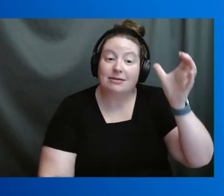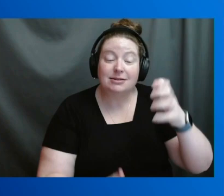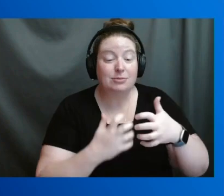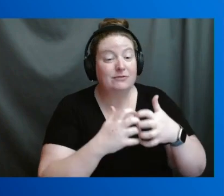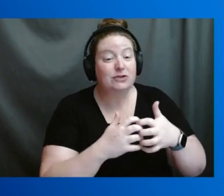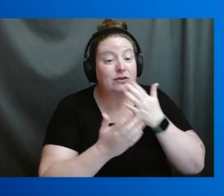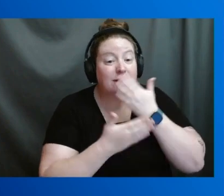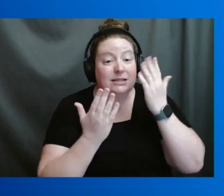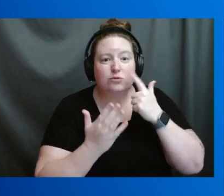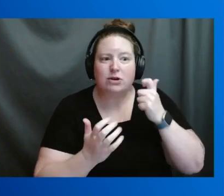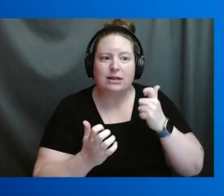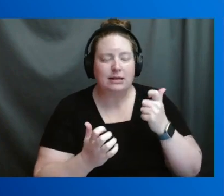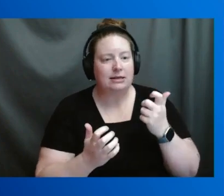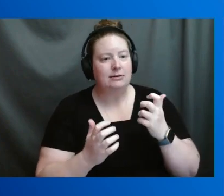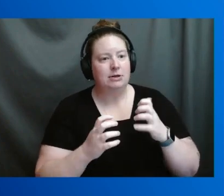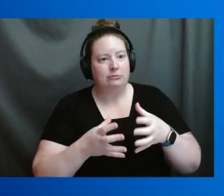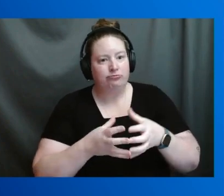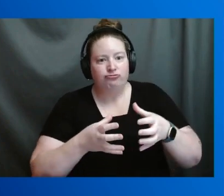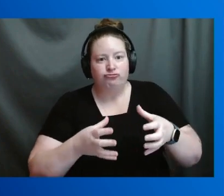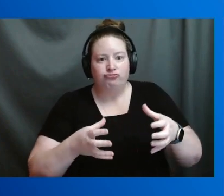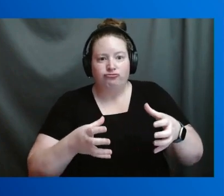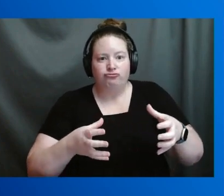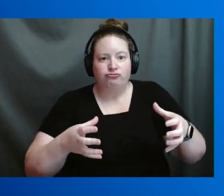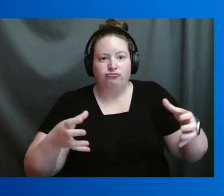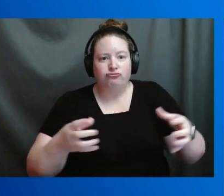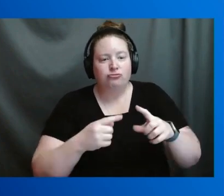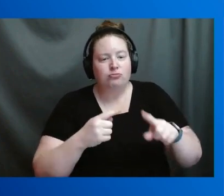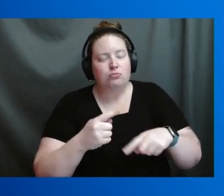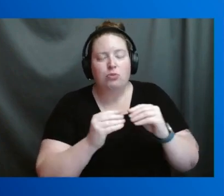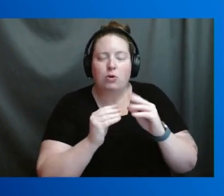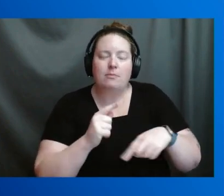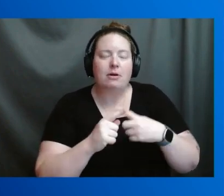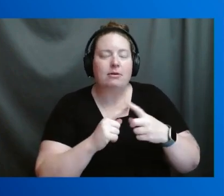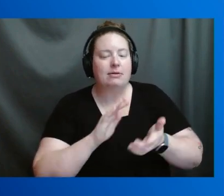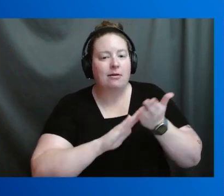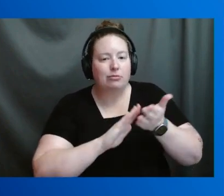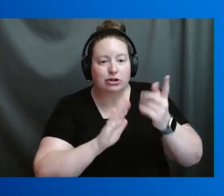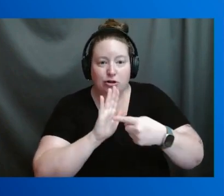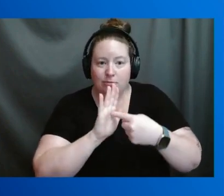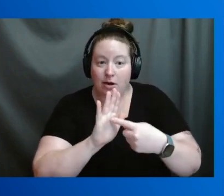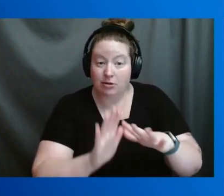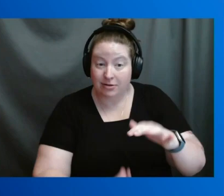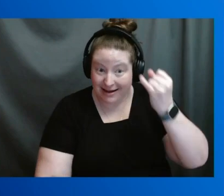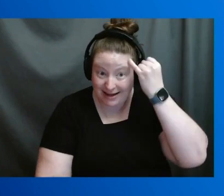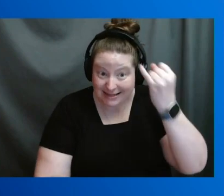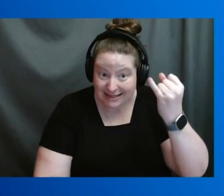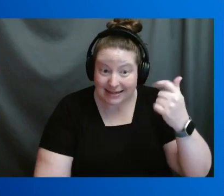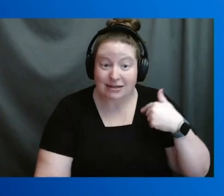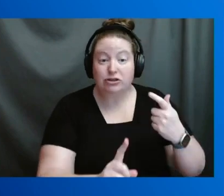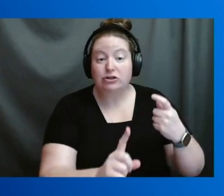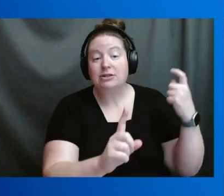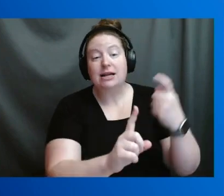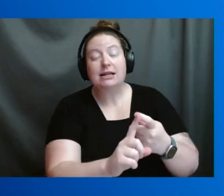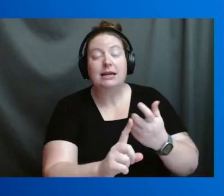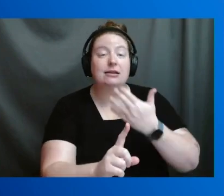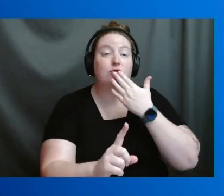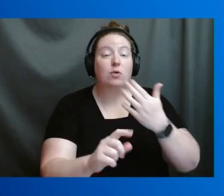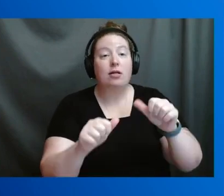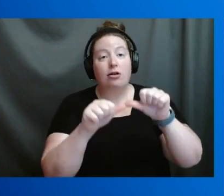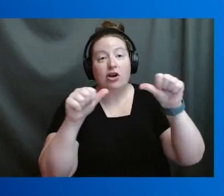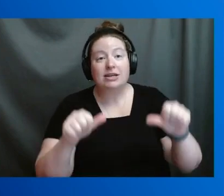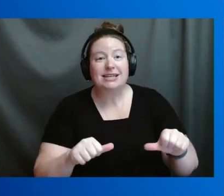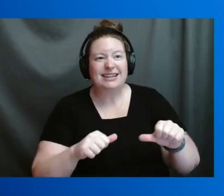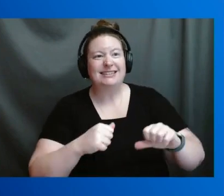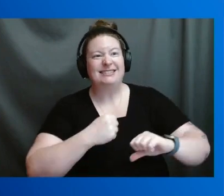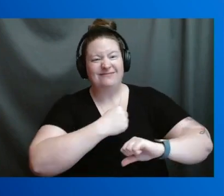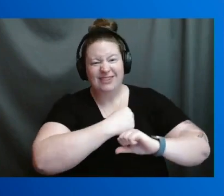to be much more about that sort of operational model, where the idea is that you're delegating the well-architected fundamentals of your application